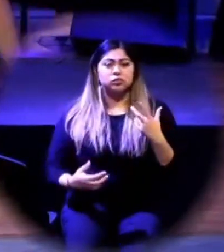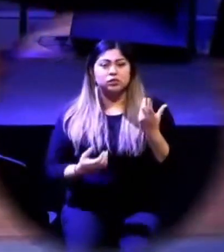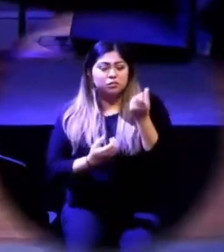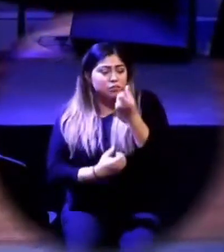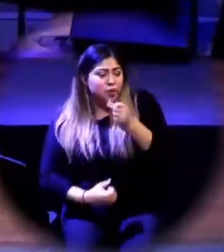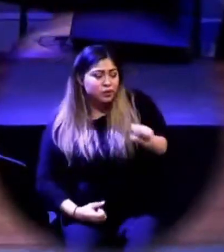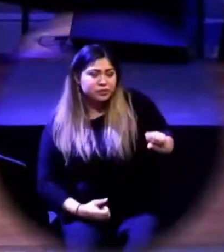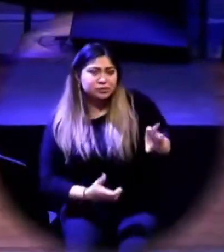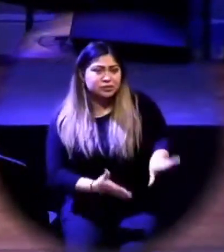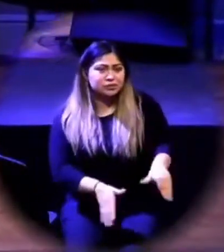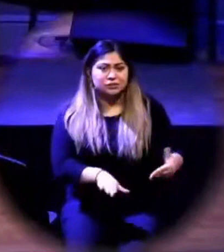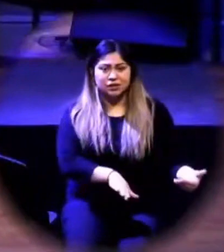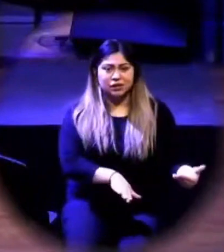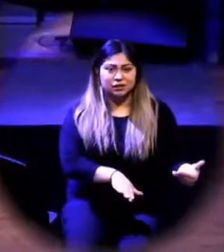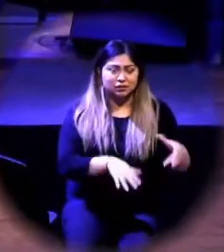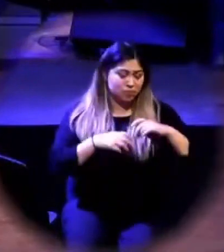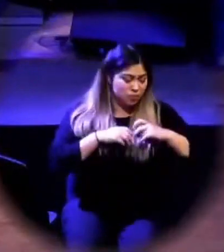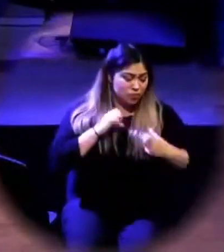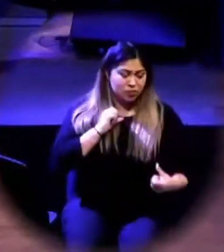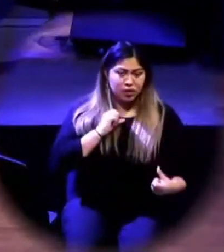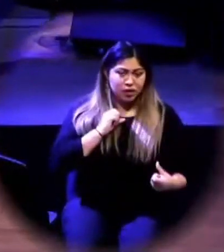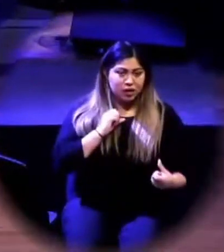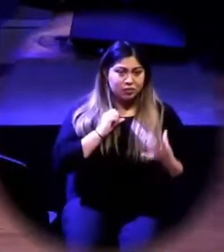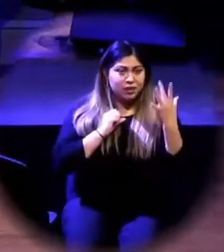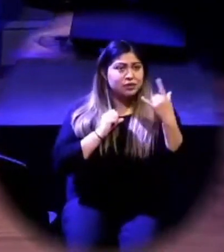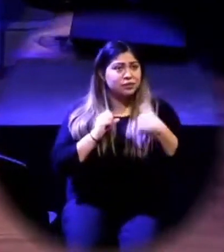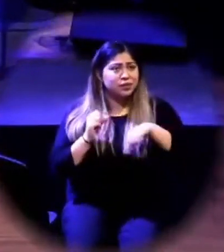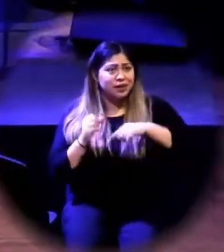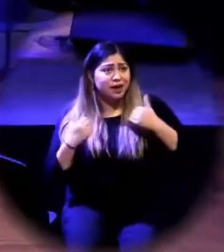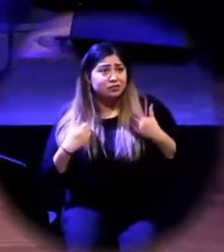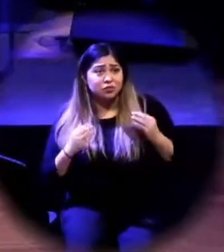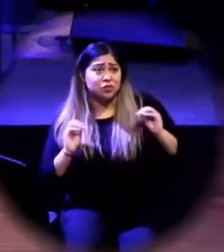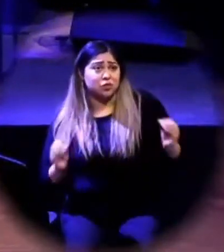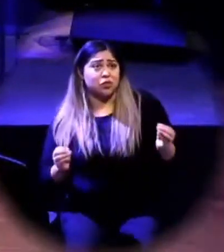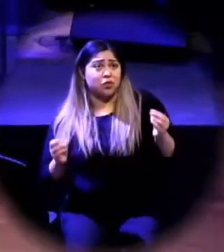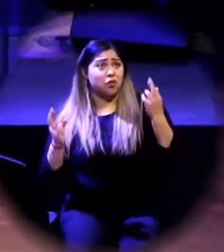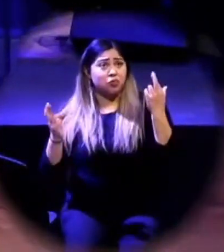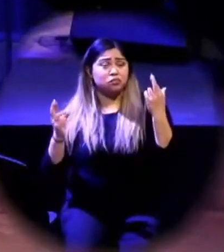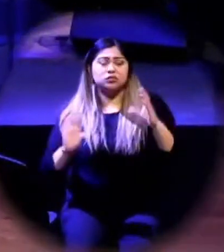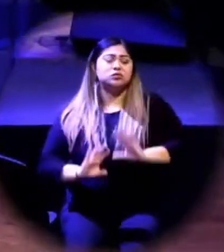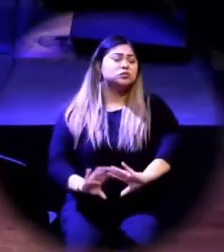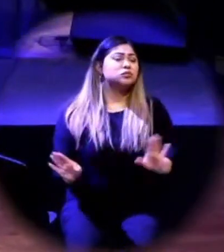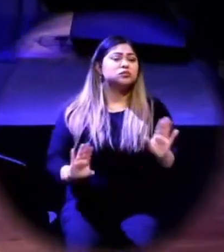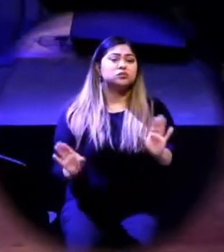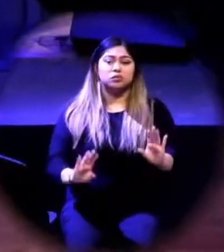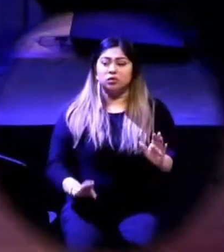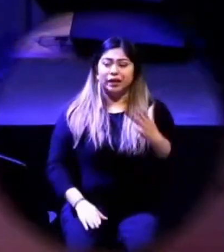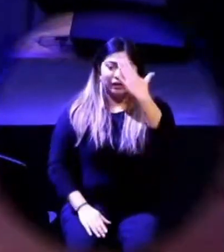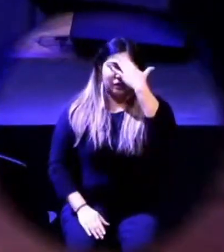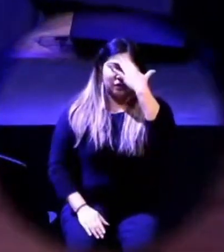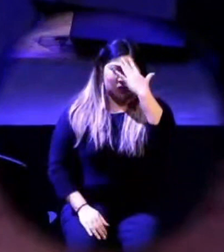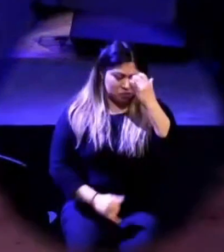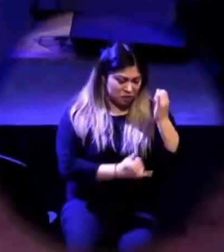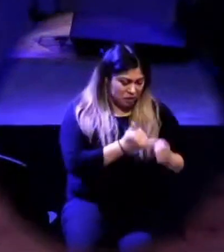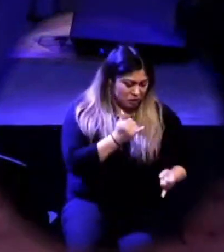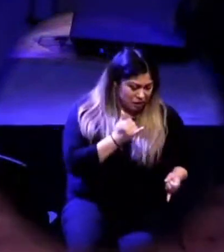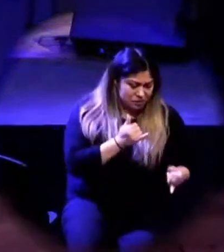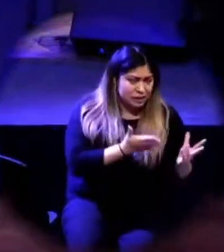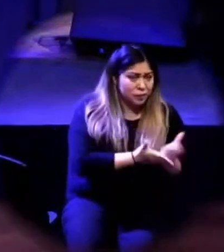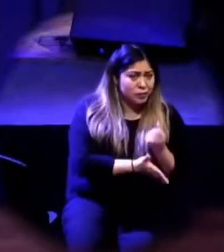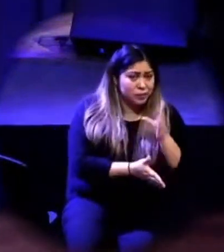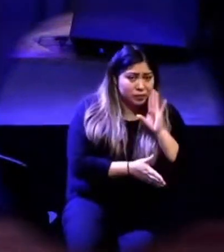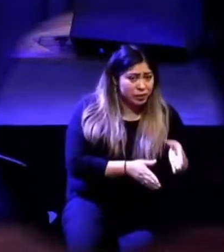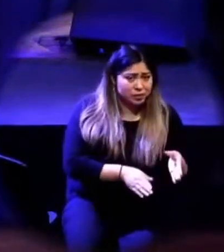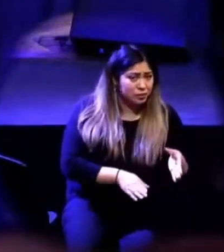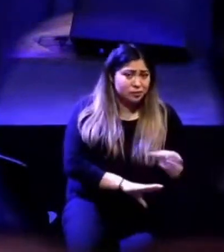it, not because we have no hope, but Lord, because we know it will not get the last say. Because we know it's not your intention